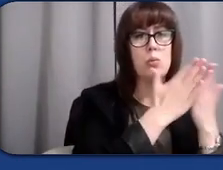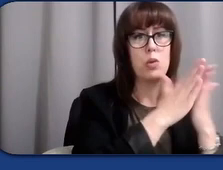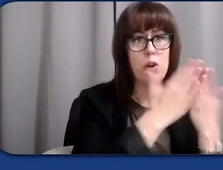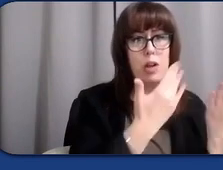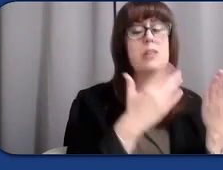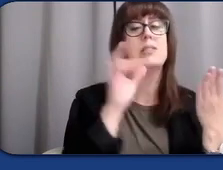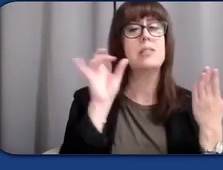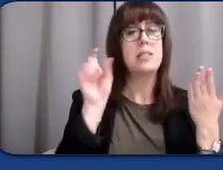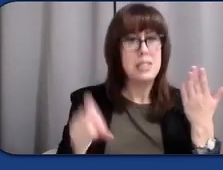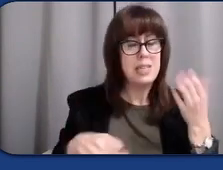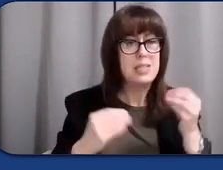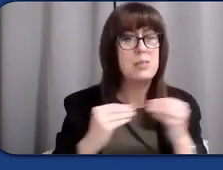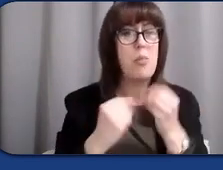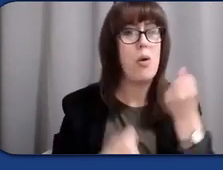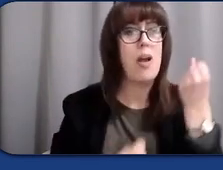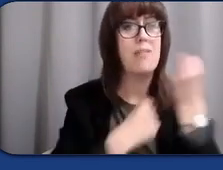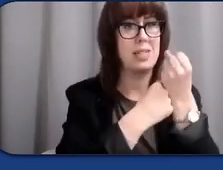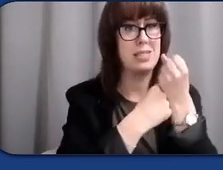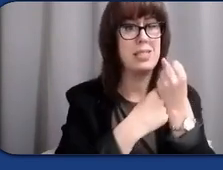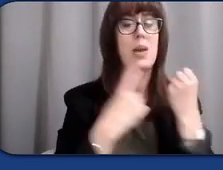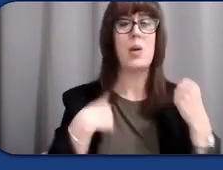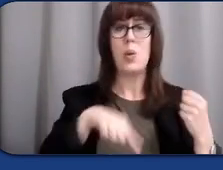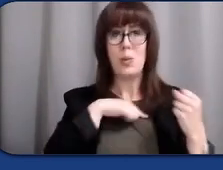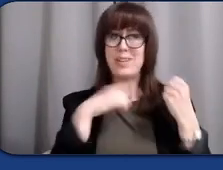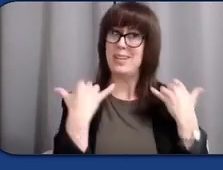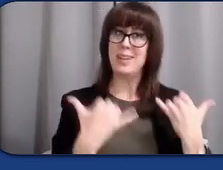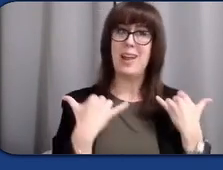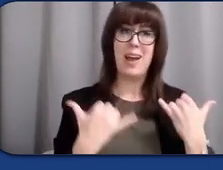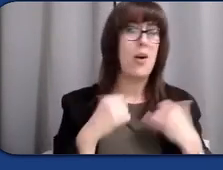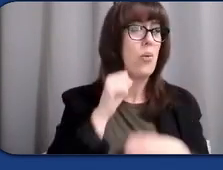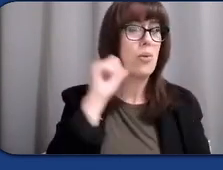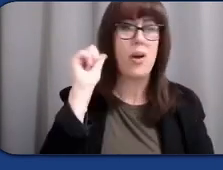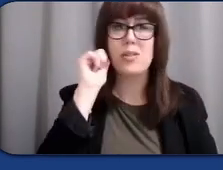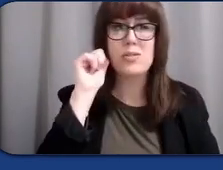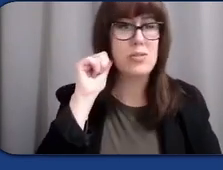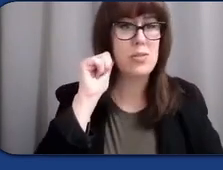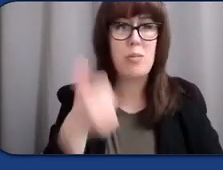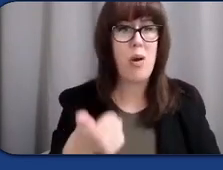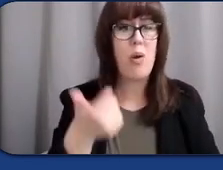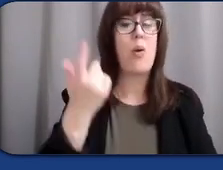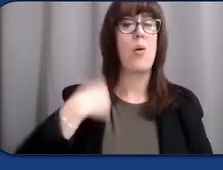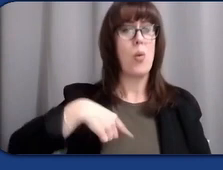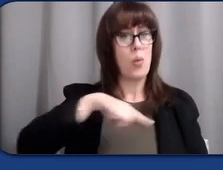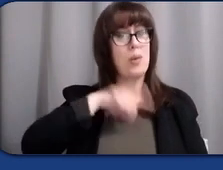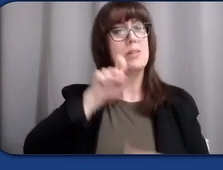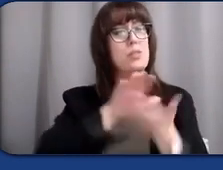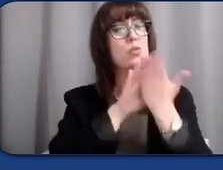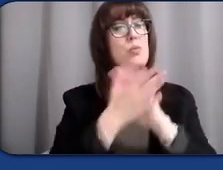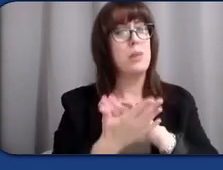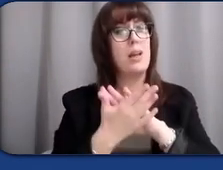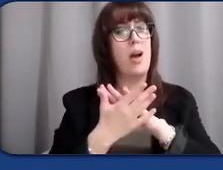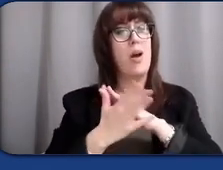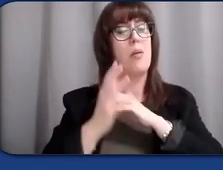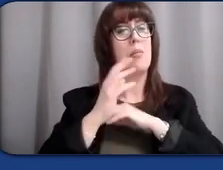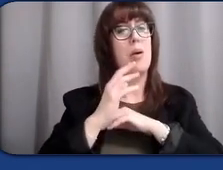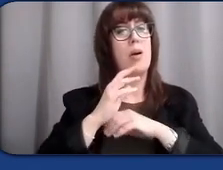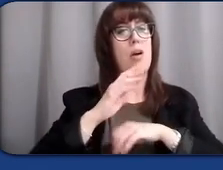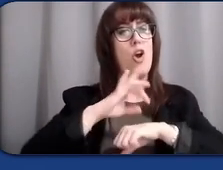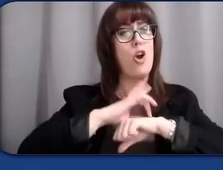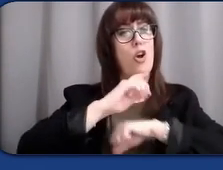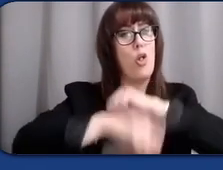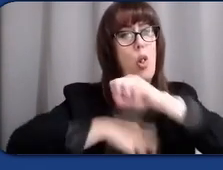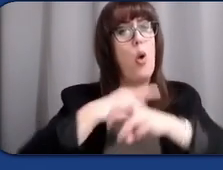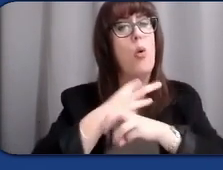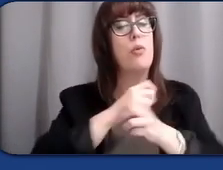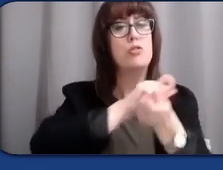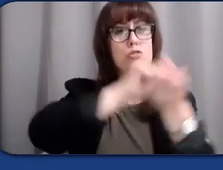world need Bullet to Book now, not tomorrow. And we need to be global transformers. And I